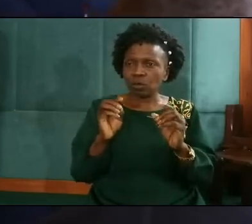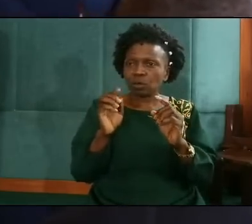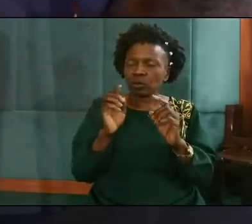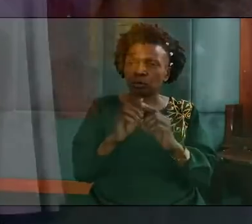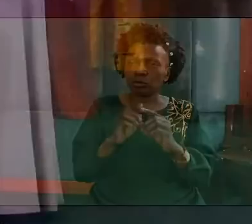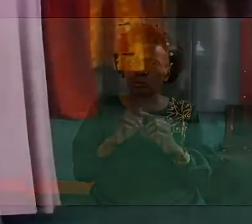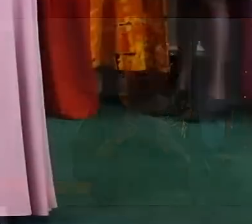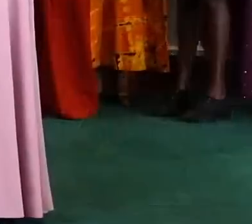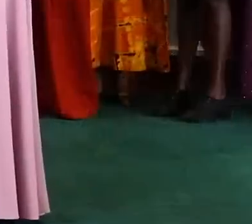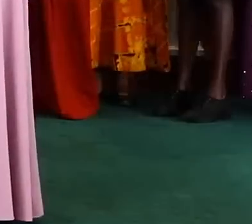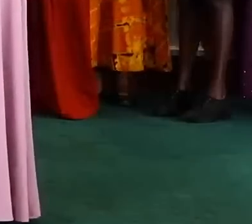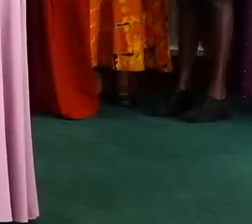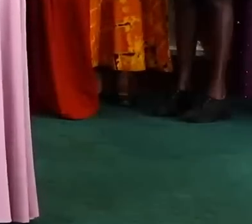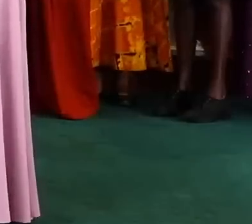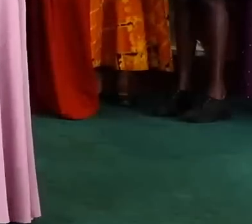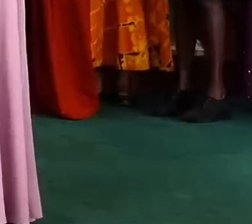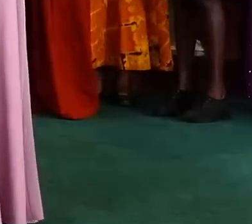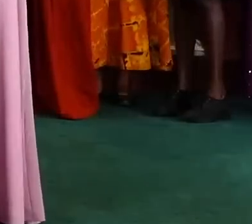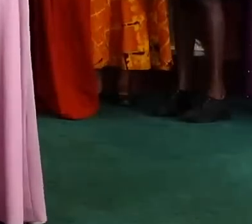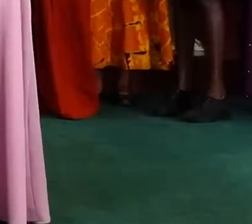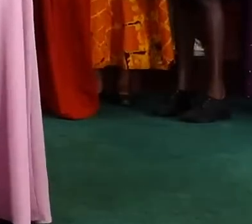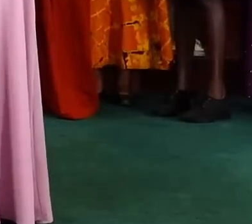come. Come.